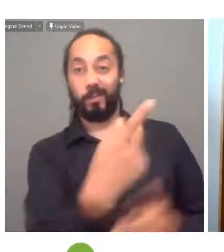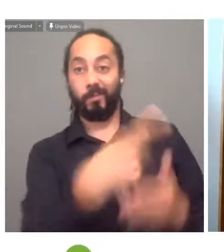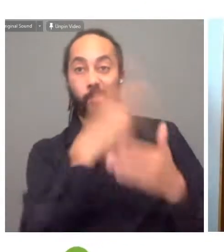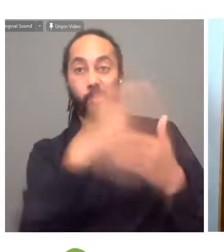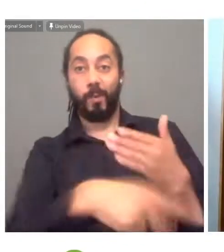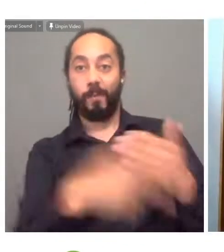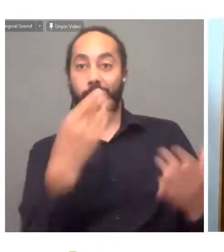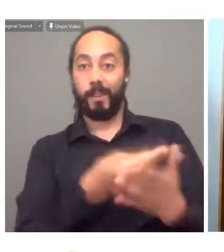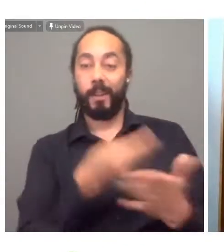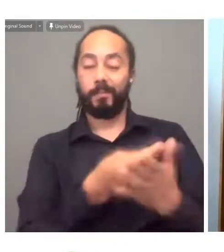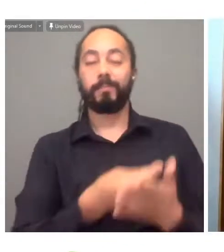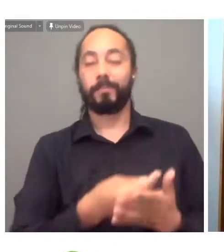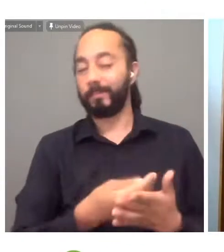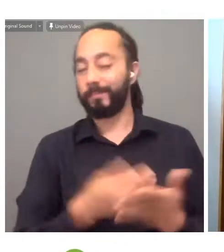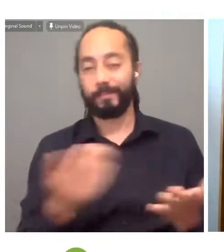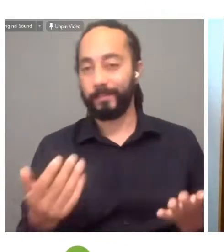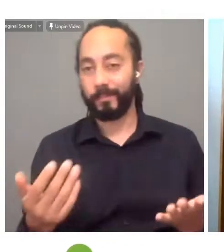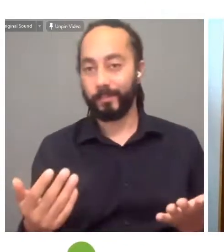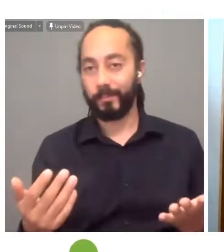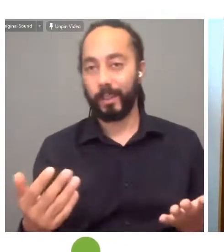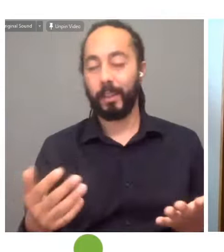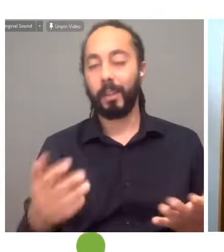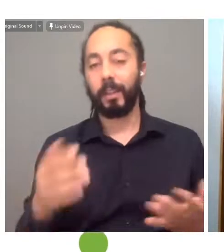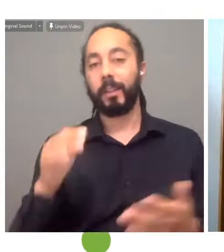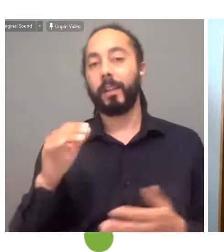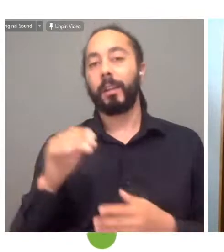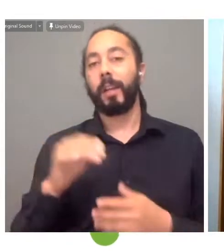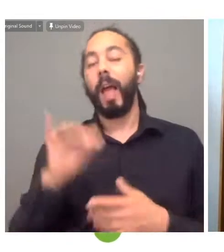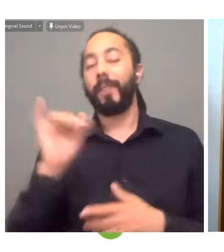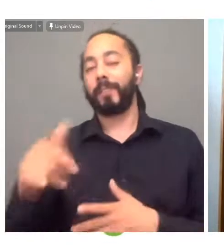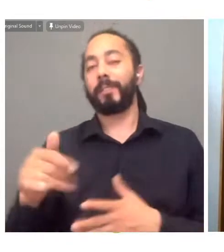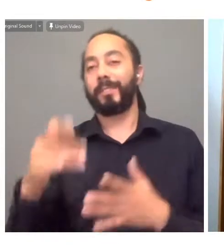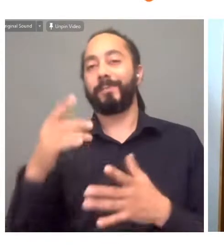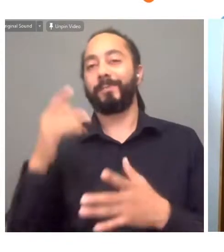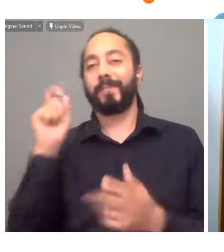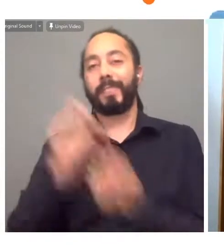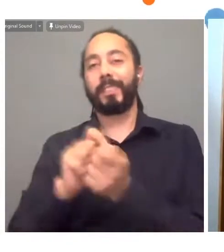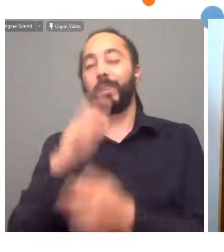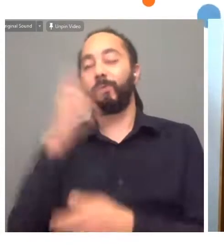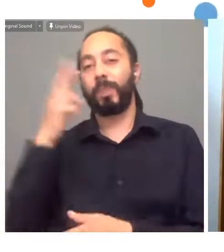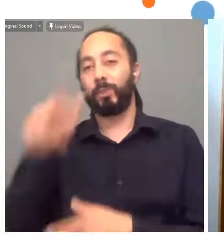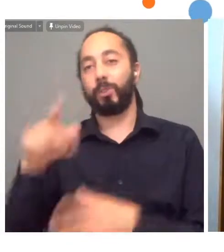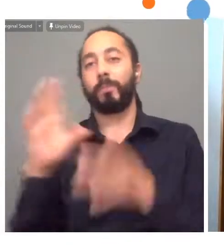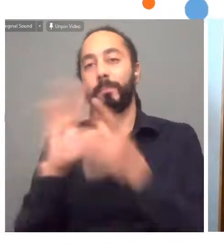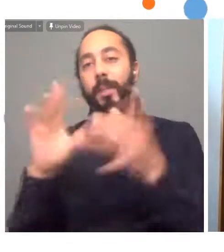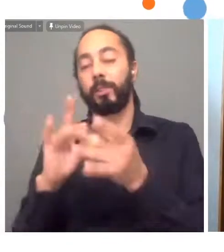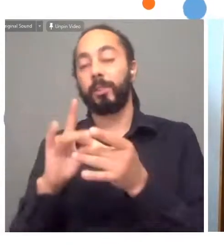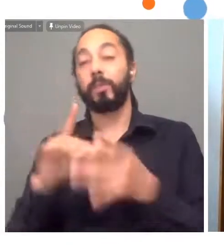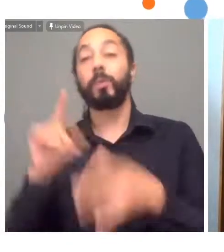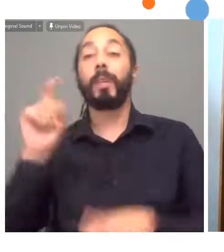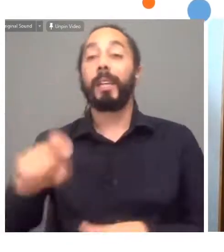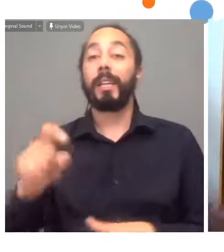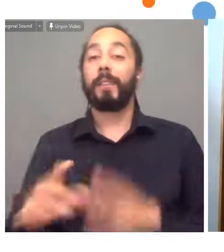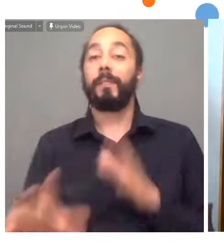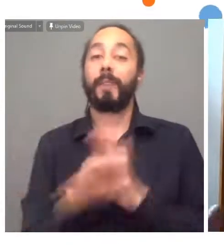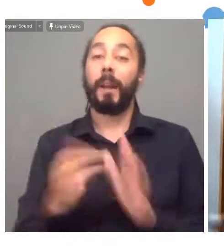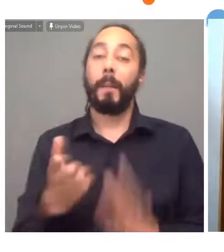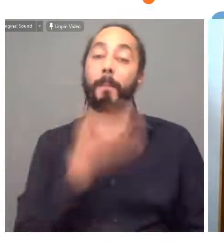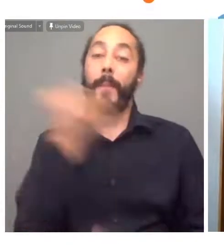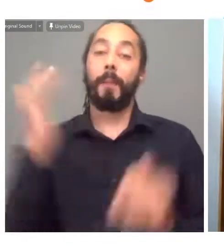that what some of them you were mentioning. And I think we need to find a better balance. So I don't think it should all